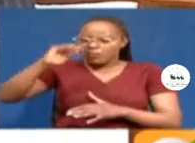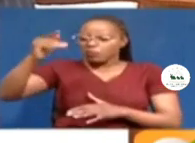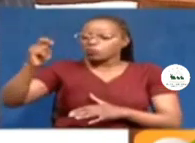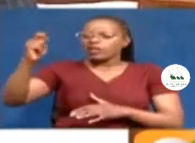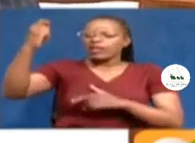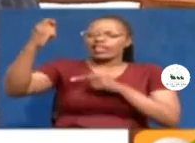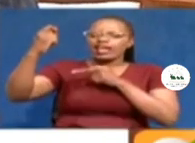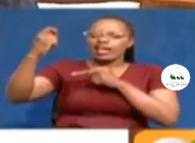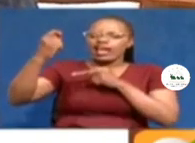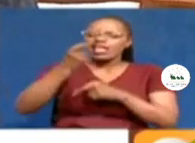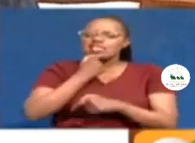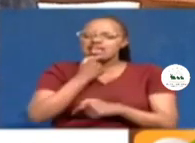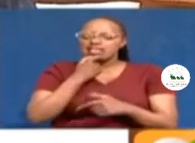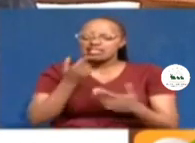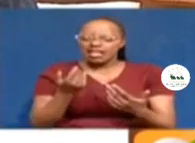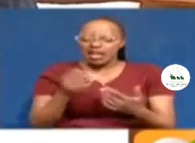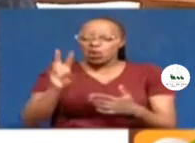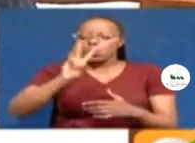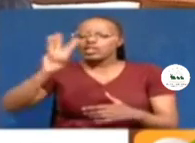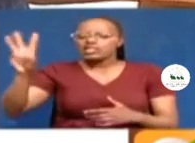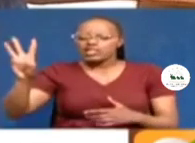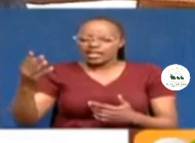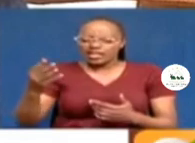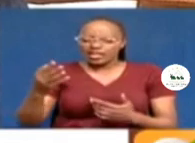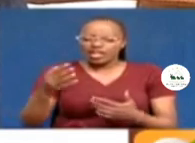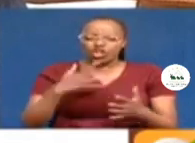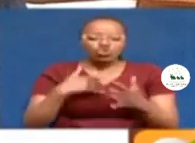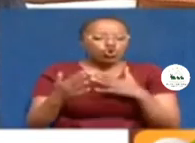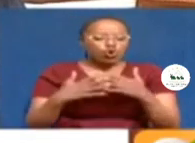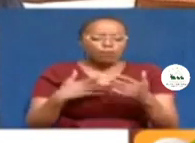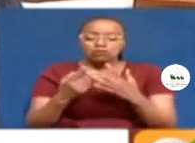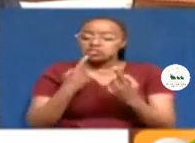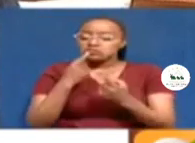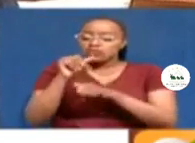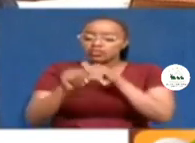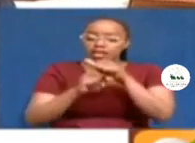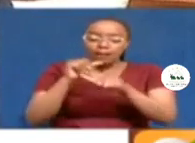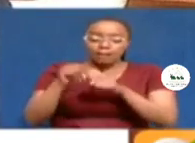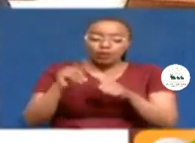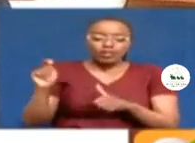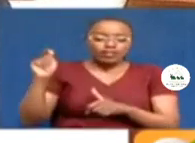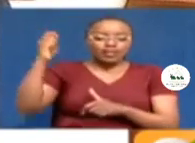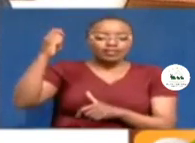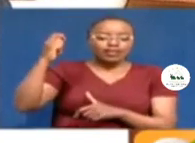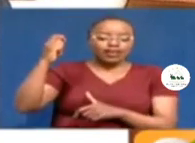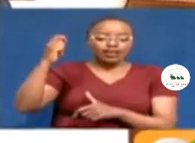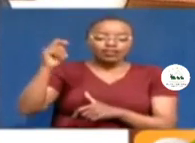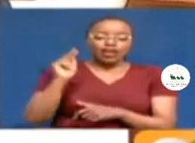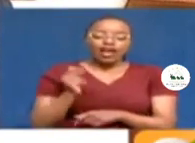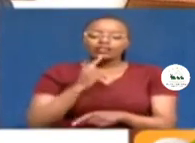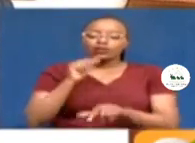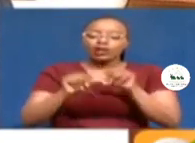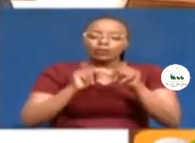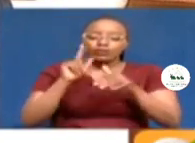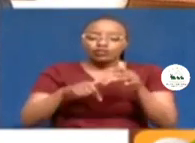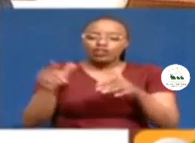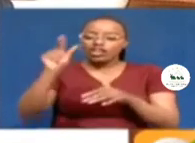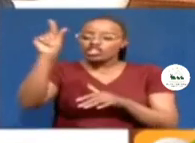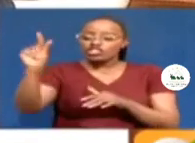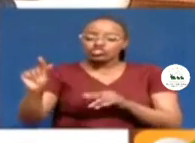Kenya, Nyanza, Western, nobody talks about Kenya. We are talking about